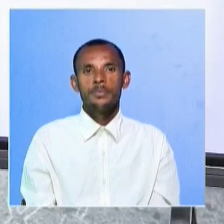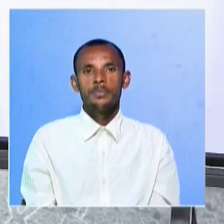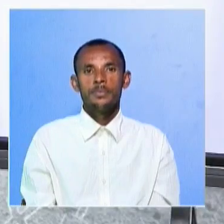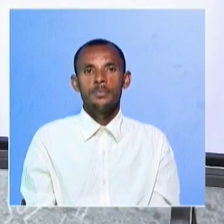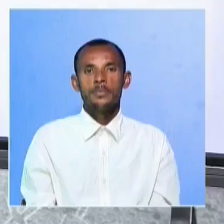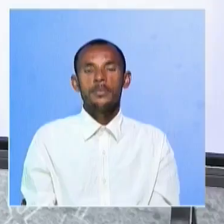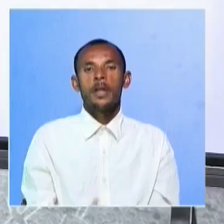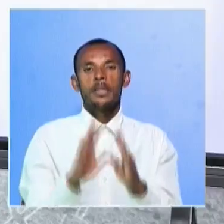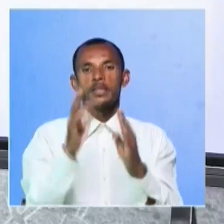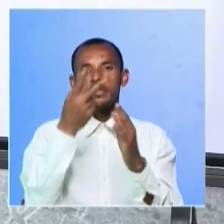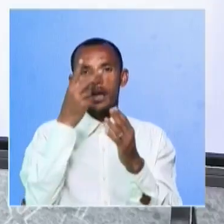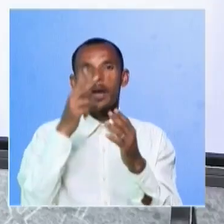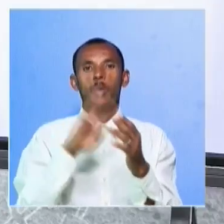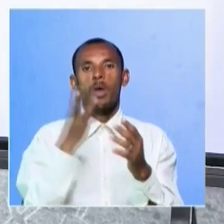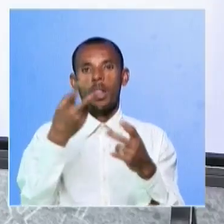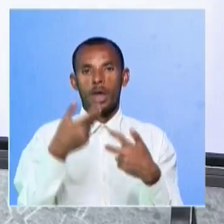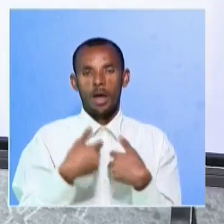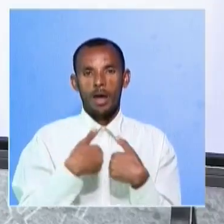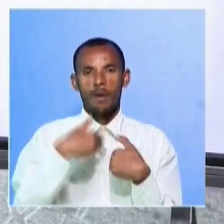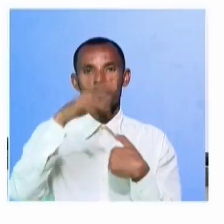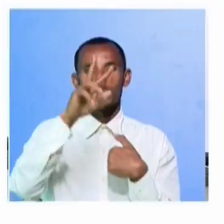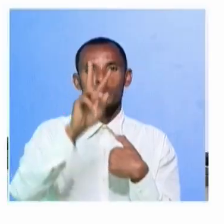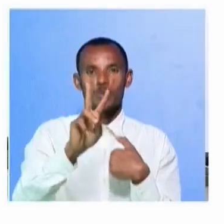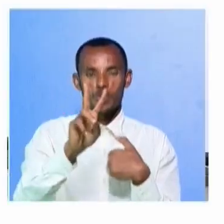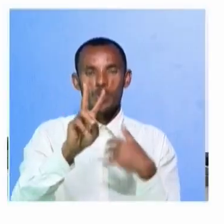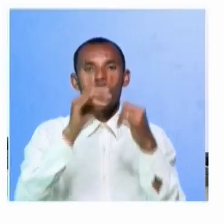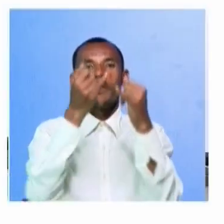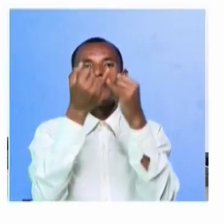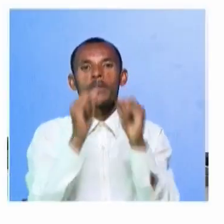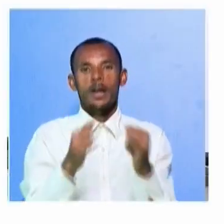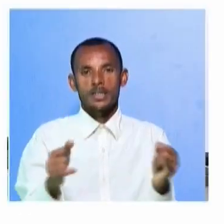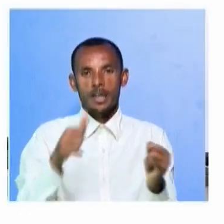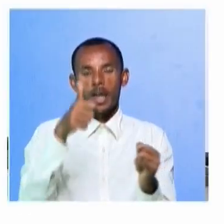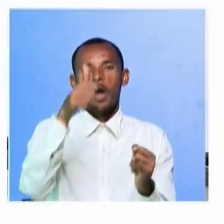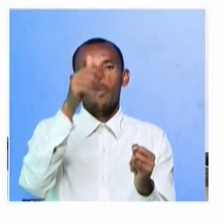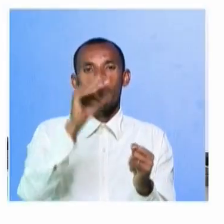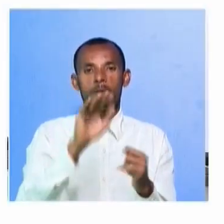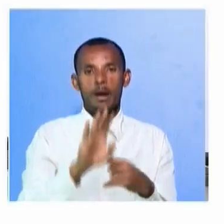Let's say we have two fractions, a over b,